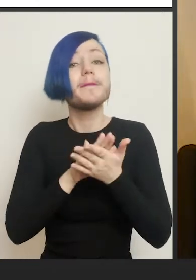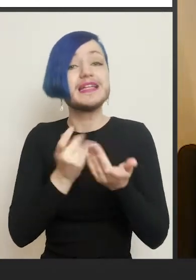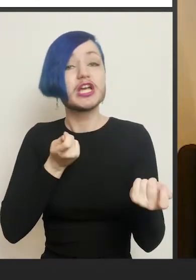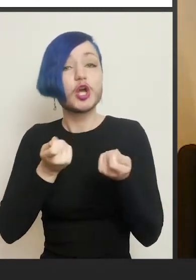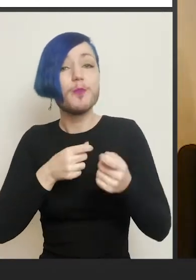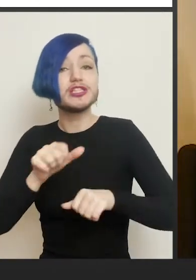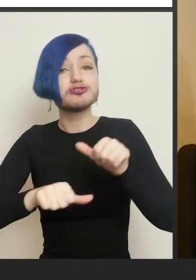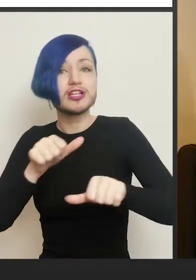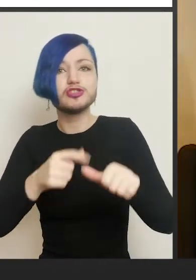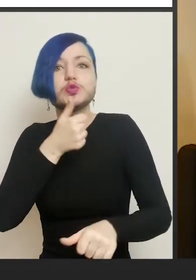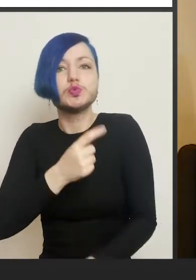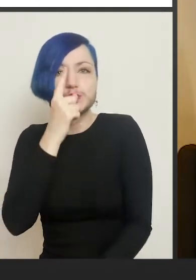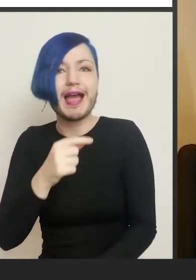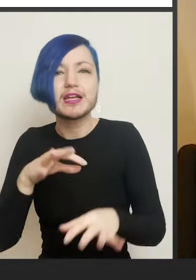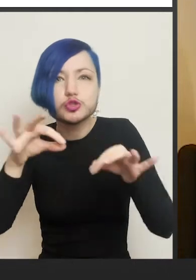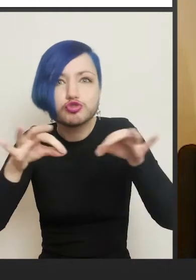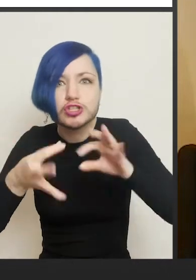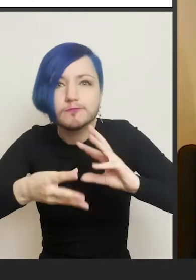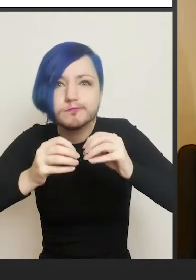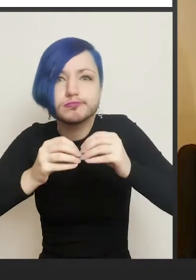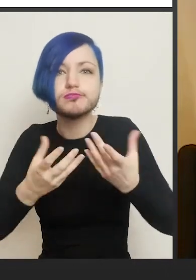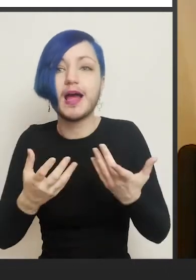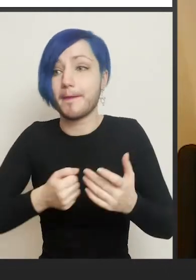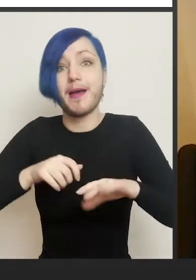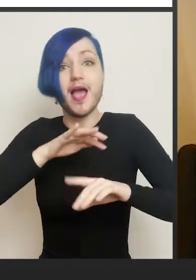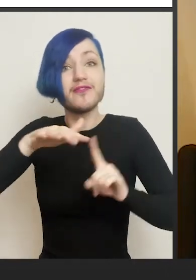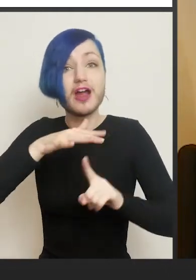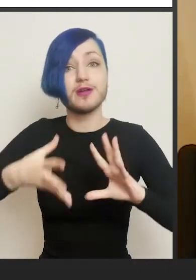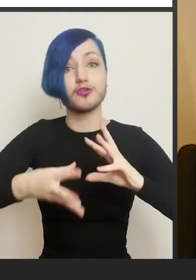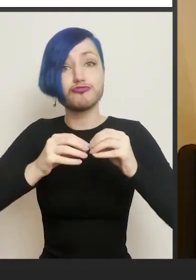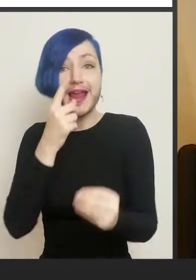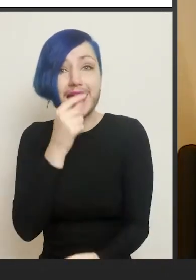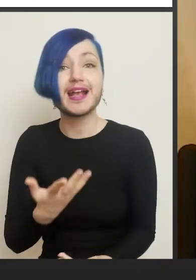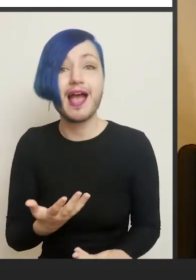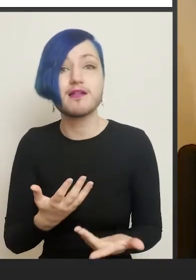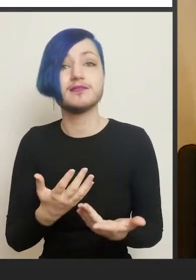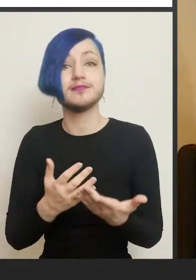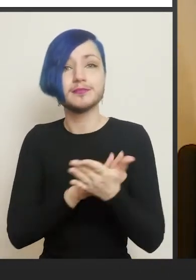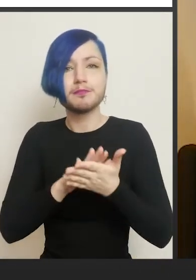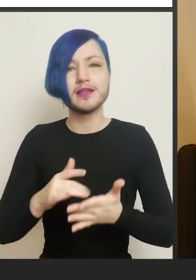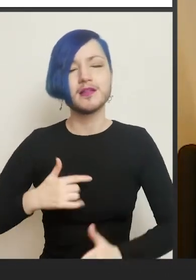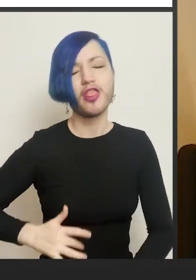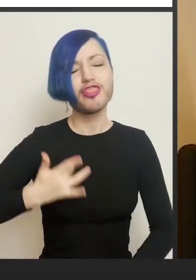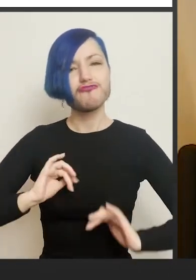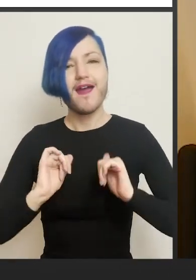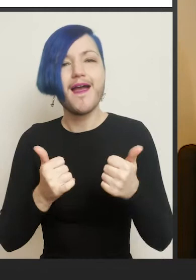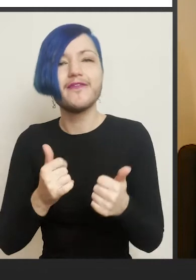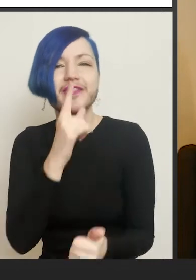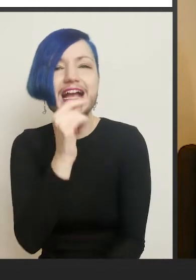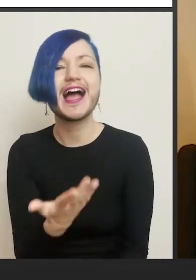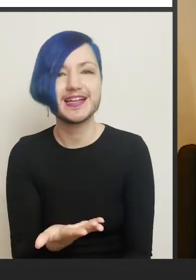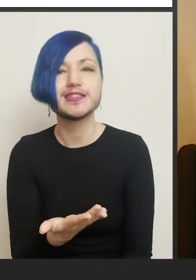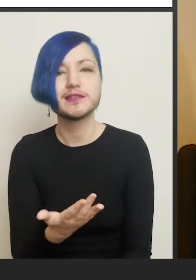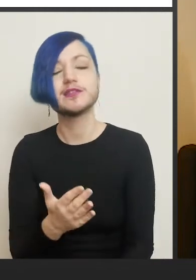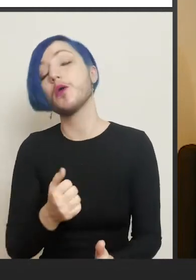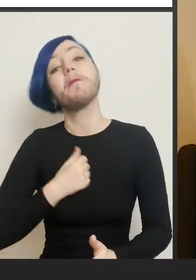coping mechanisms and I could create my environment that I need to thrive. So